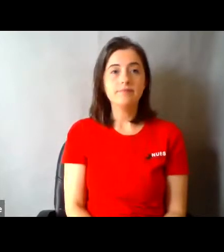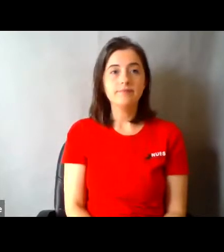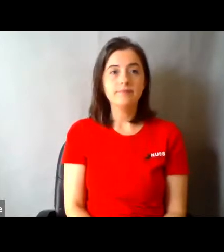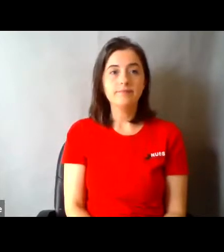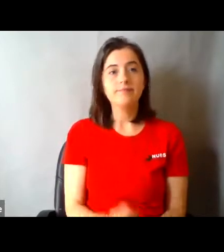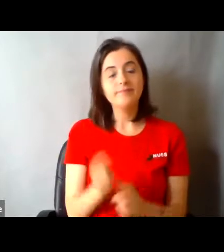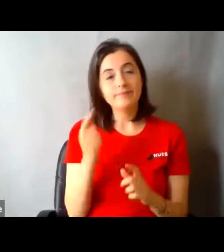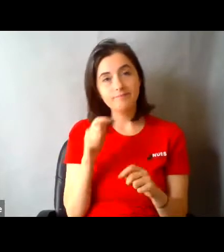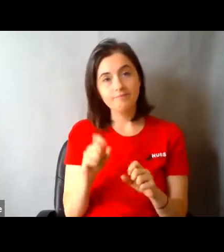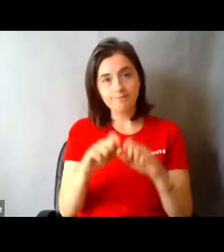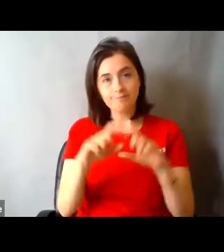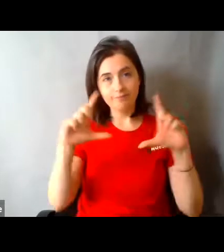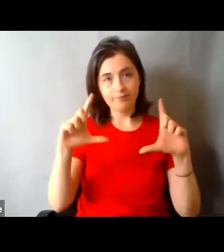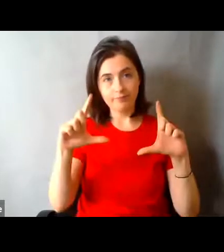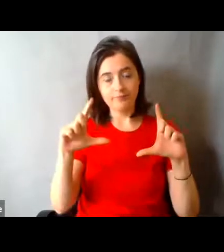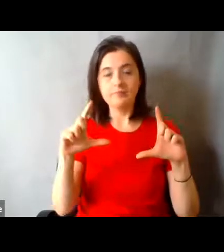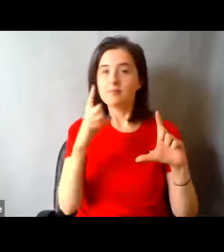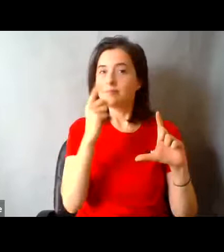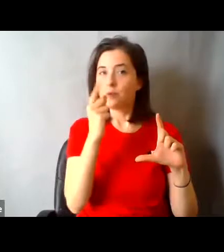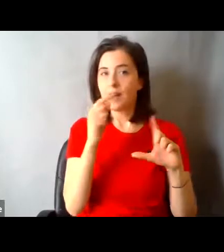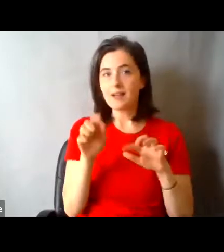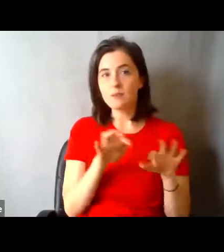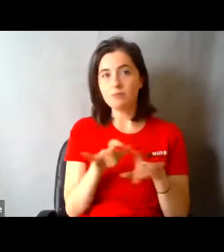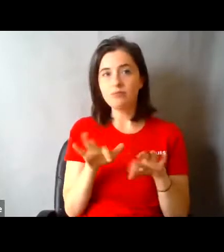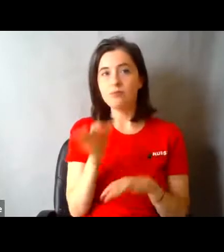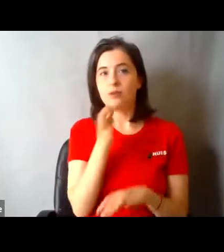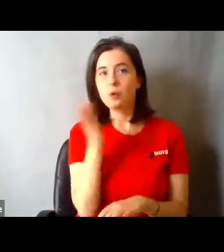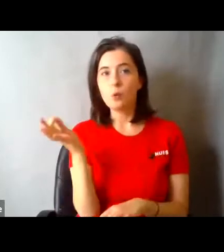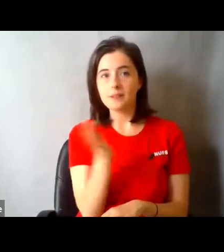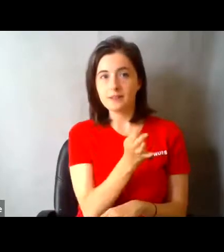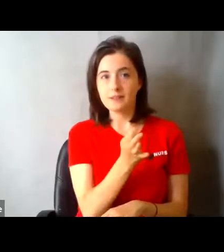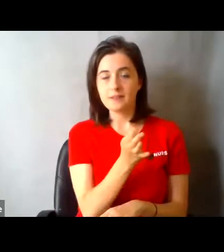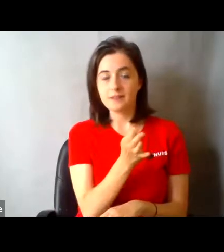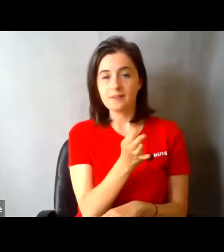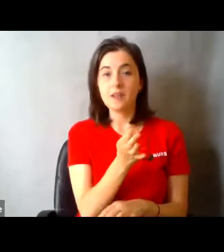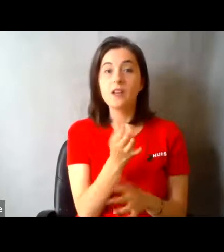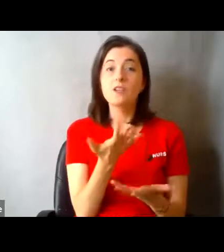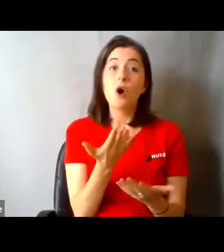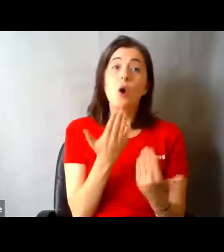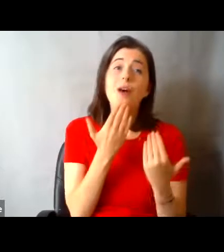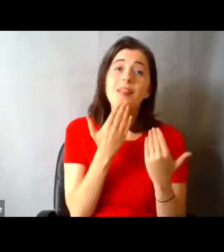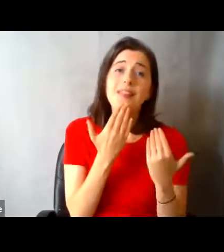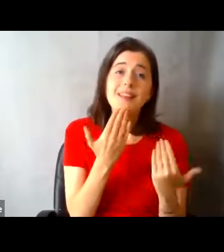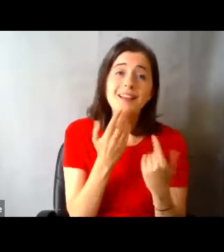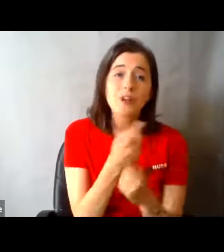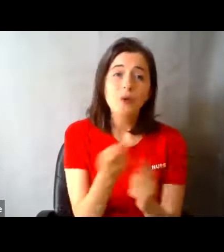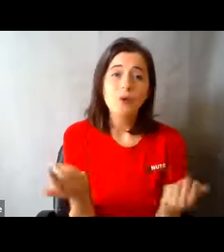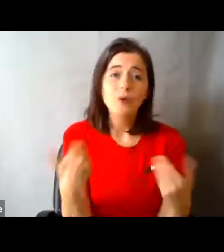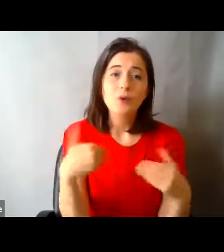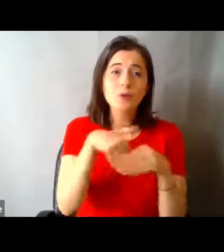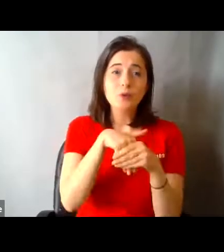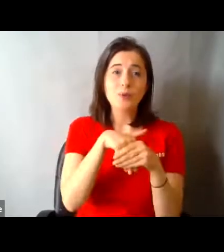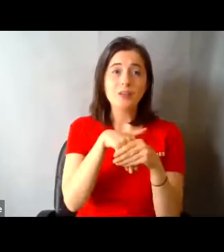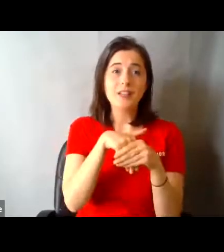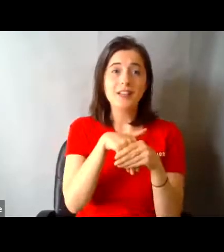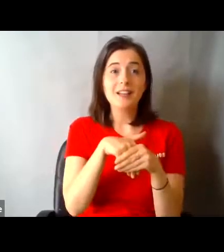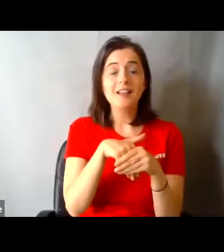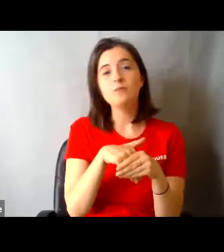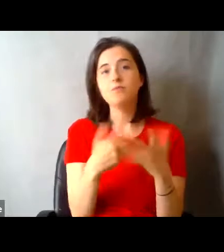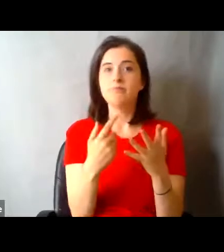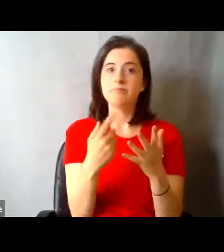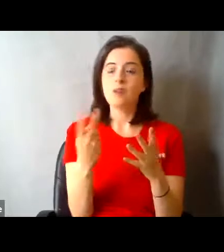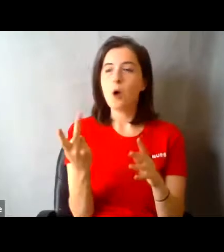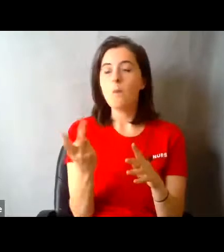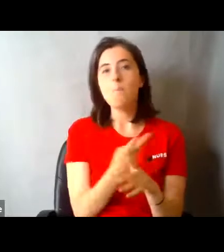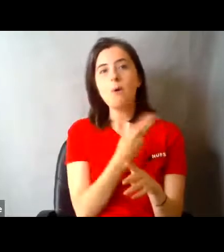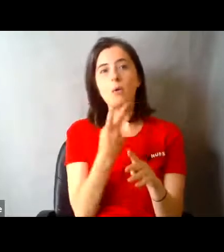down there. If you click on that, you can type your questions in. So I'd like to thank everyone who's joining us tonight, both the participants